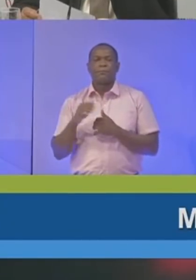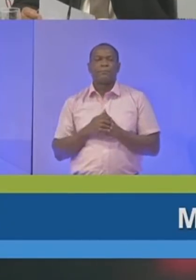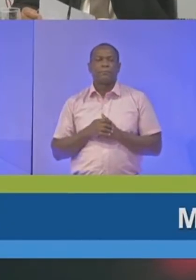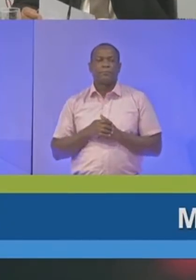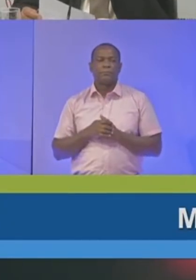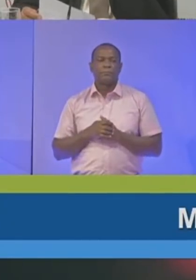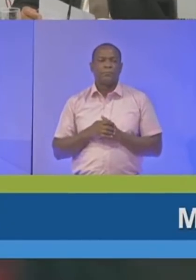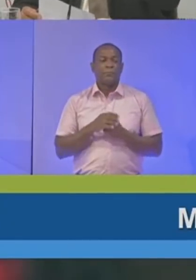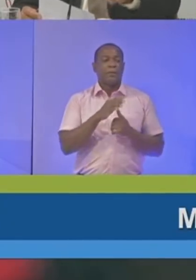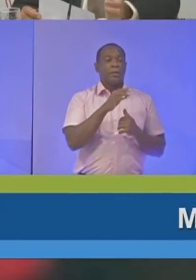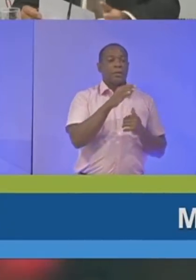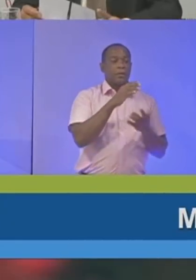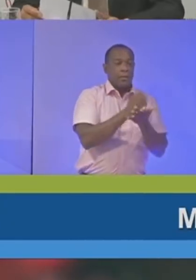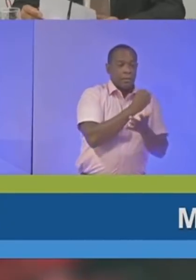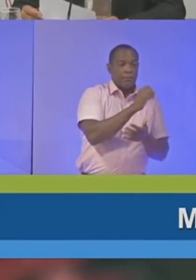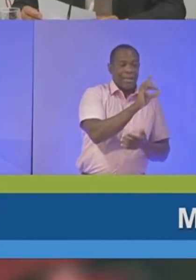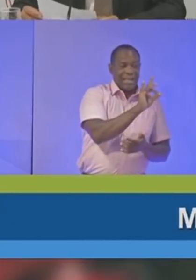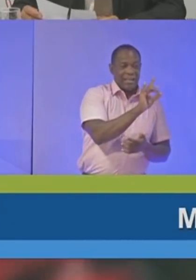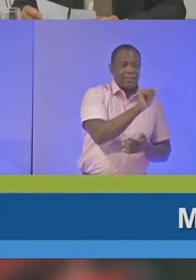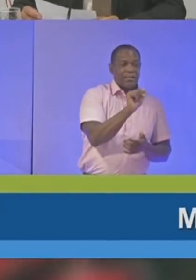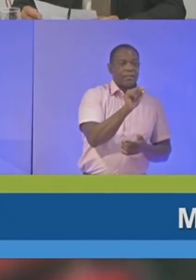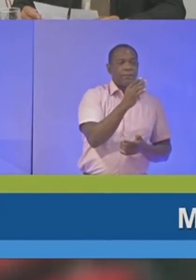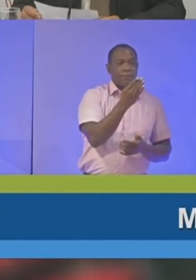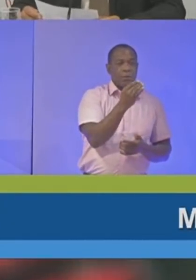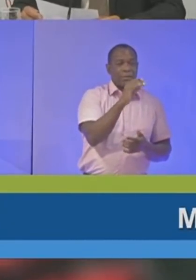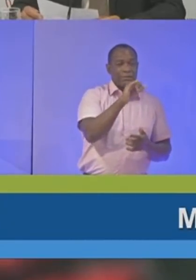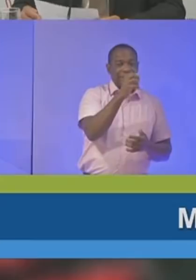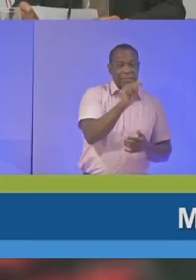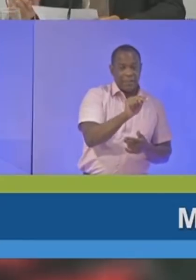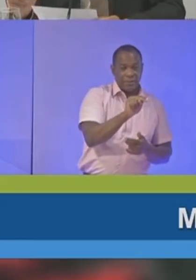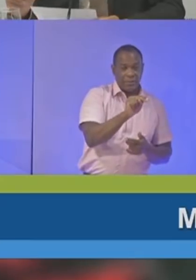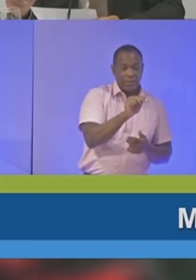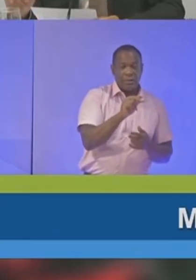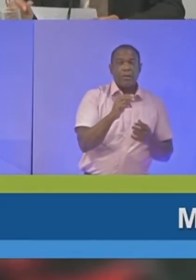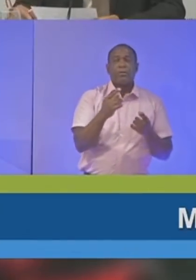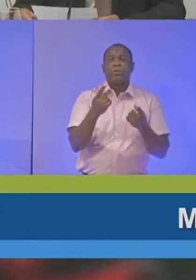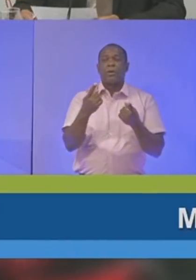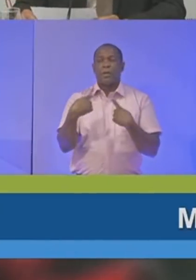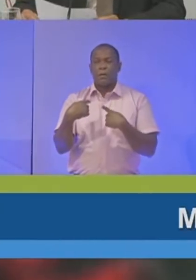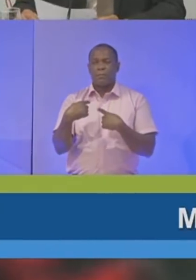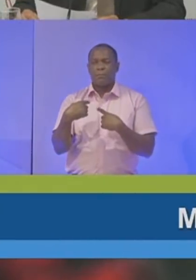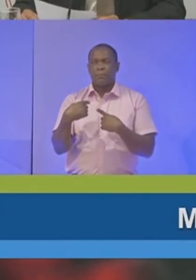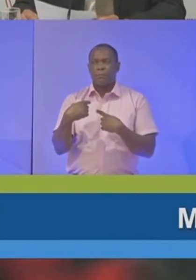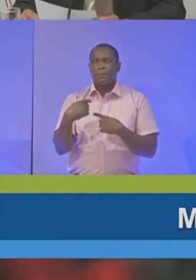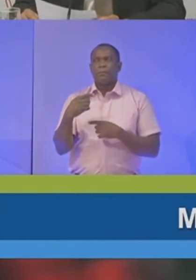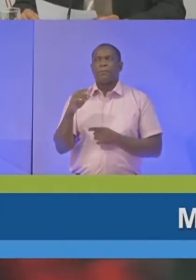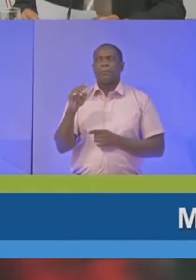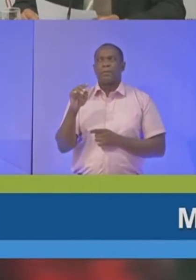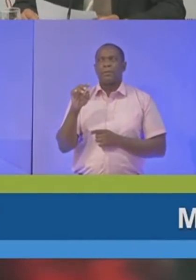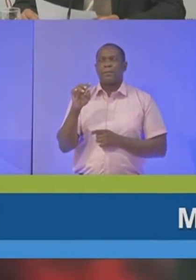January, come in from the 28th of February to the 5th of March. So slight differences there.